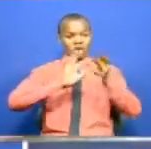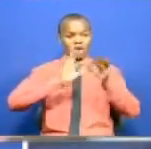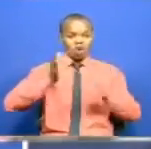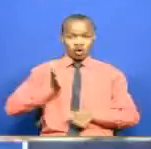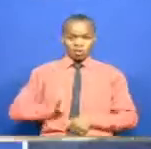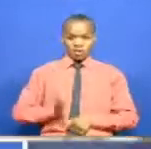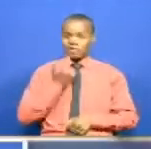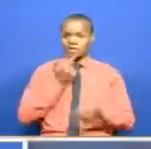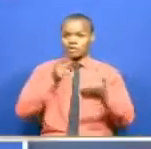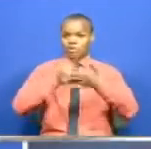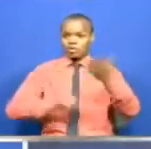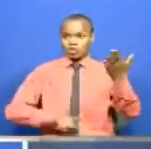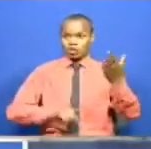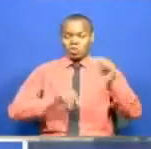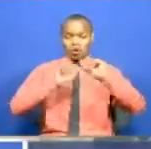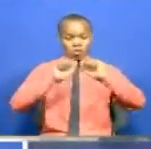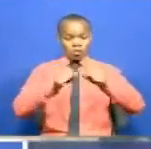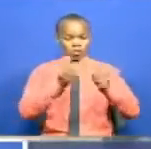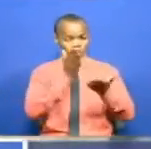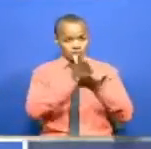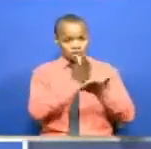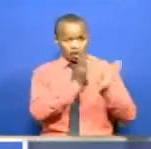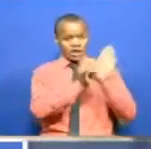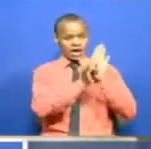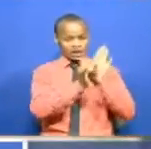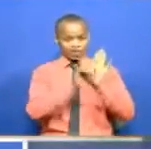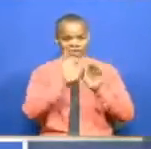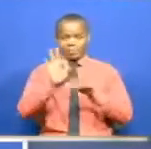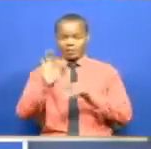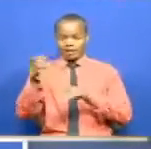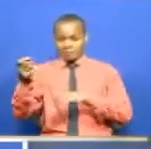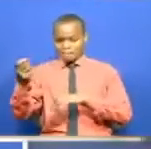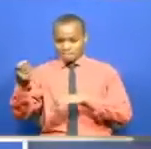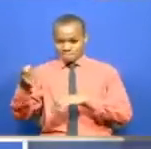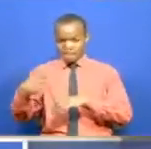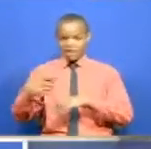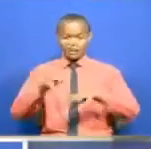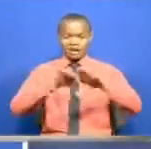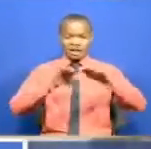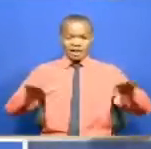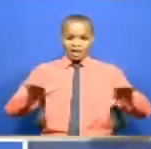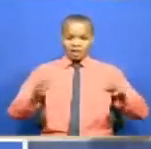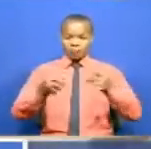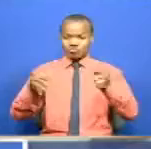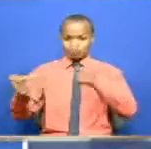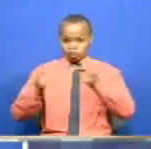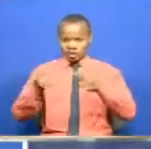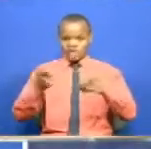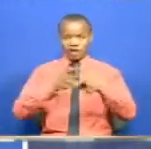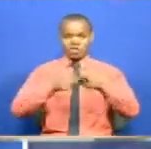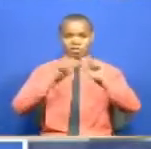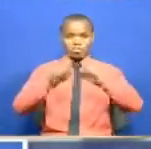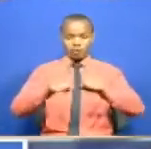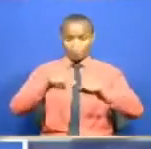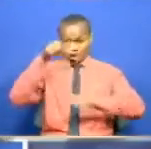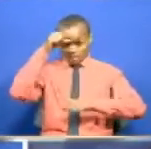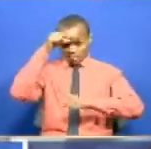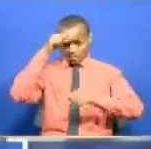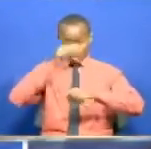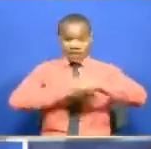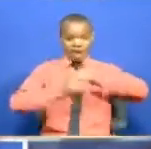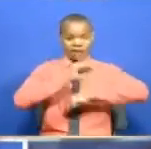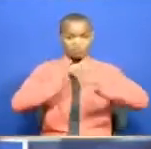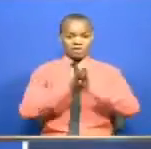would identify all the disputed lands within 3 months to enable the county and national government to take action and solve the